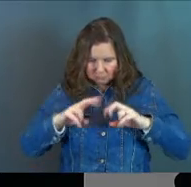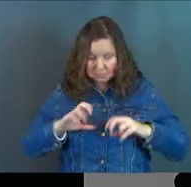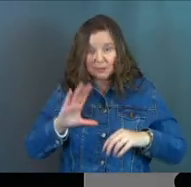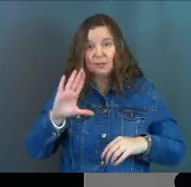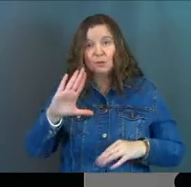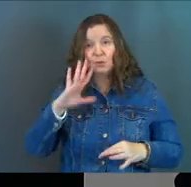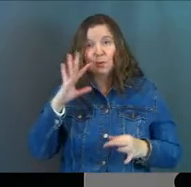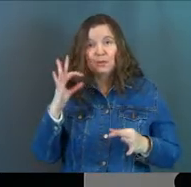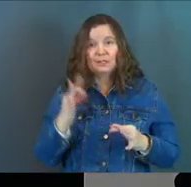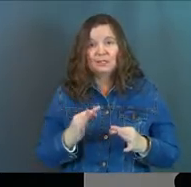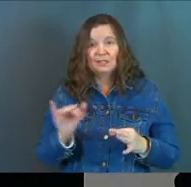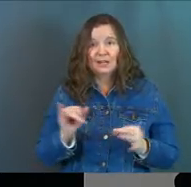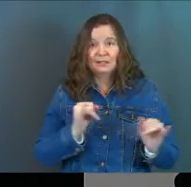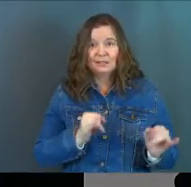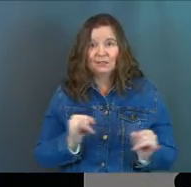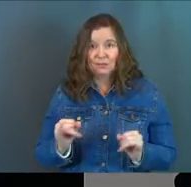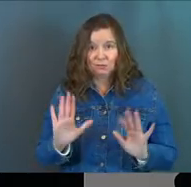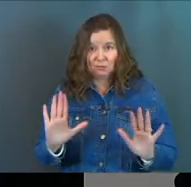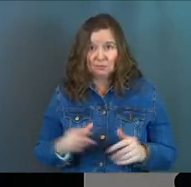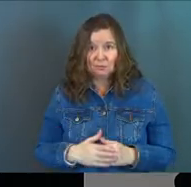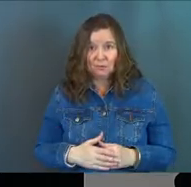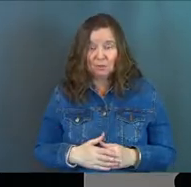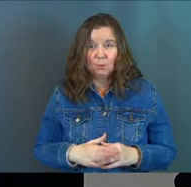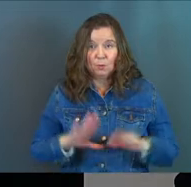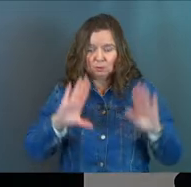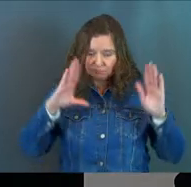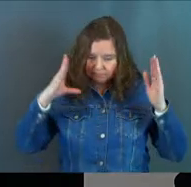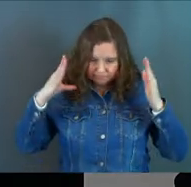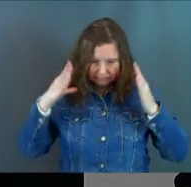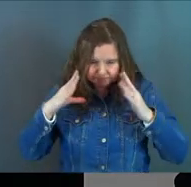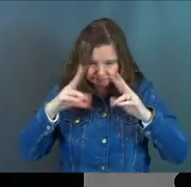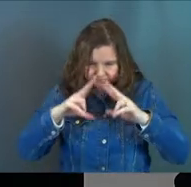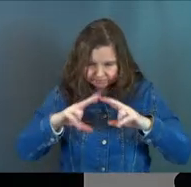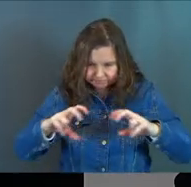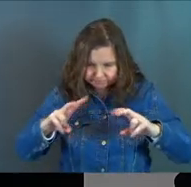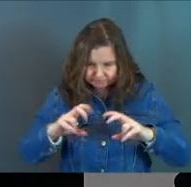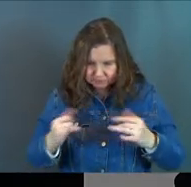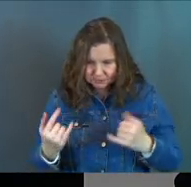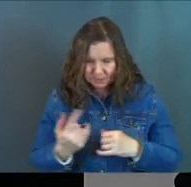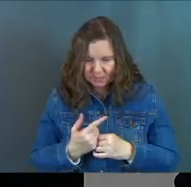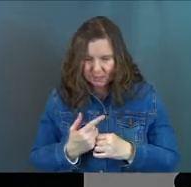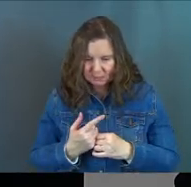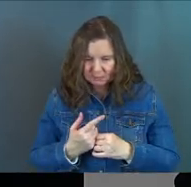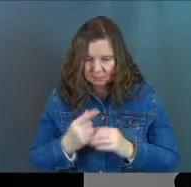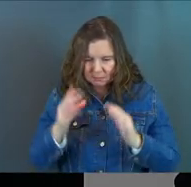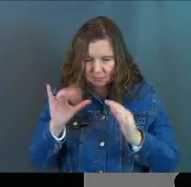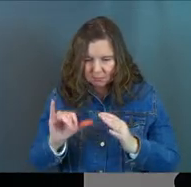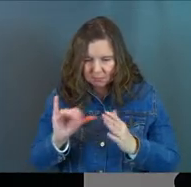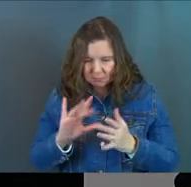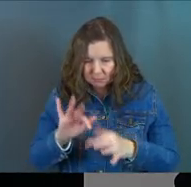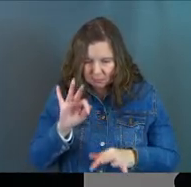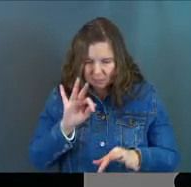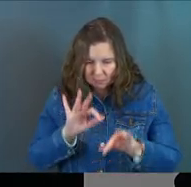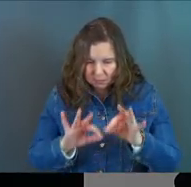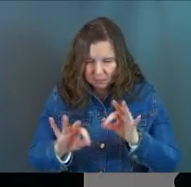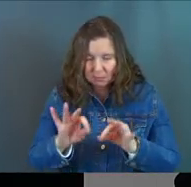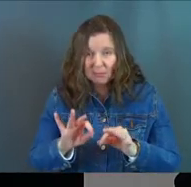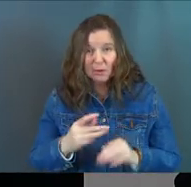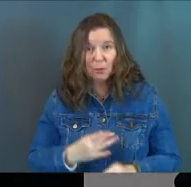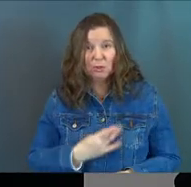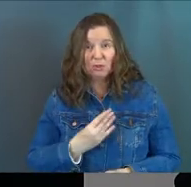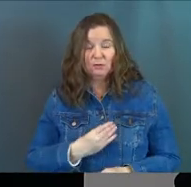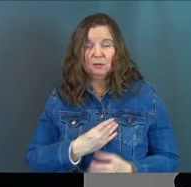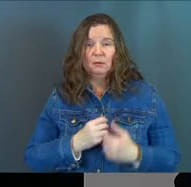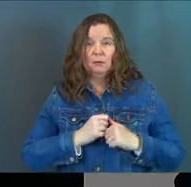This is your decision to make as an individual. Would you lean in today? Would you listen? Would you even